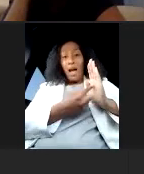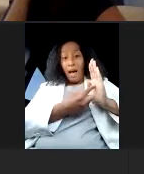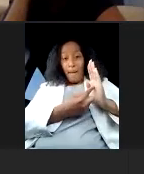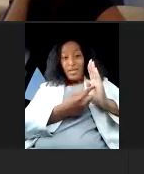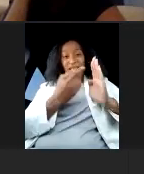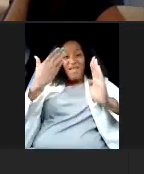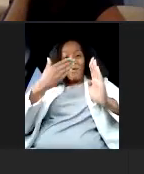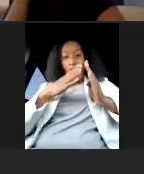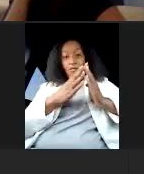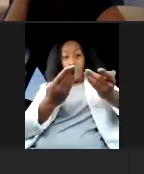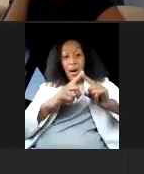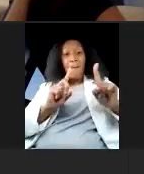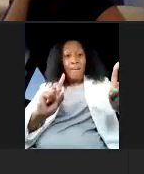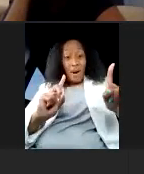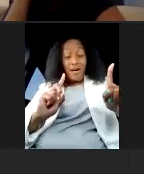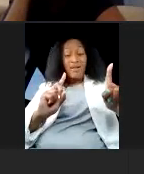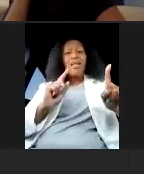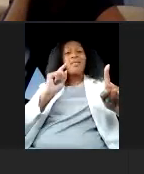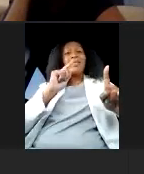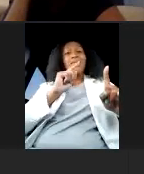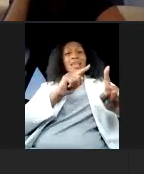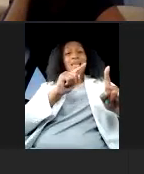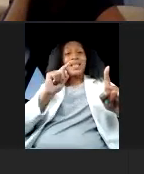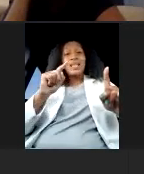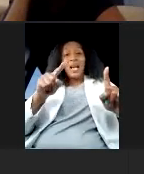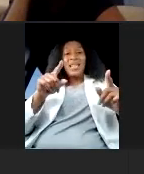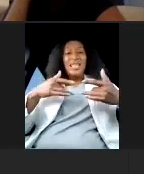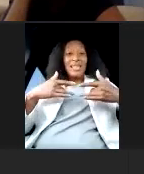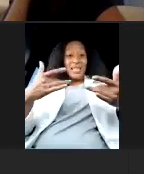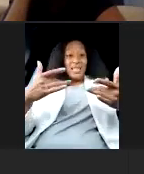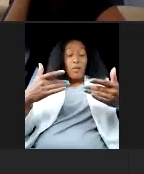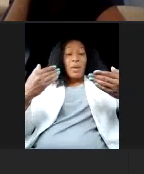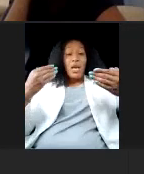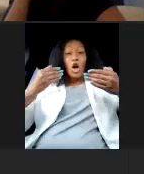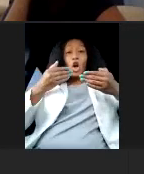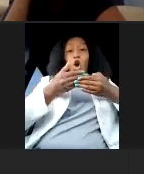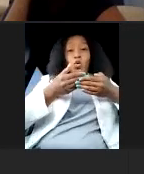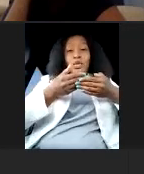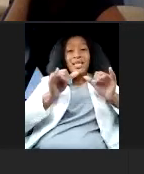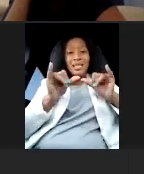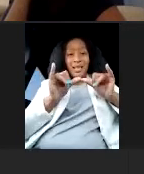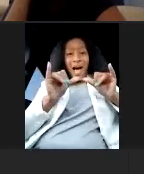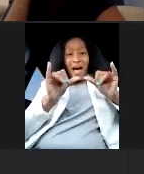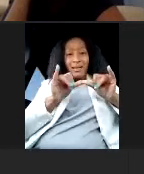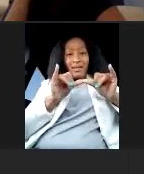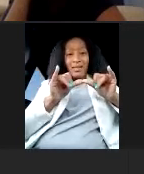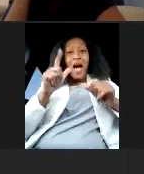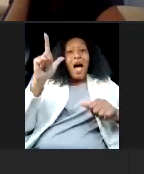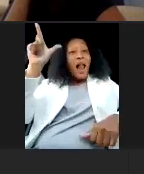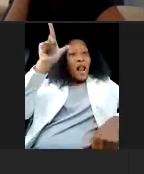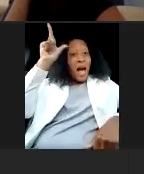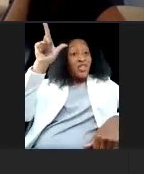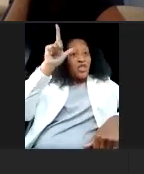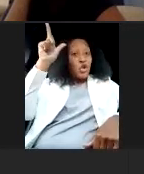two quantities that are close in size. I say logical, a logical conversion. It's logical to go